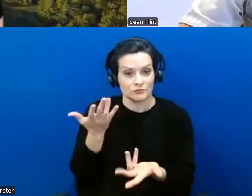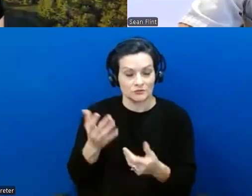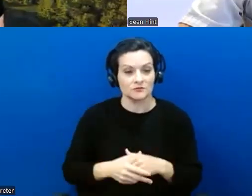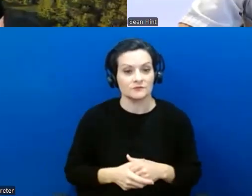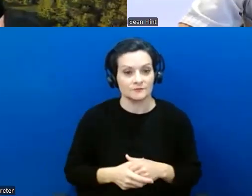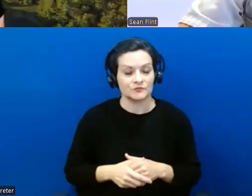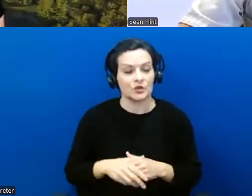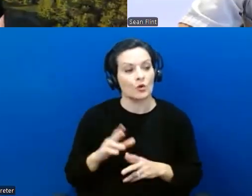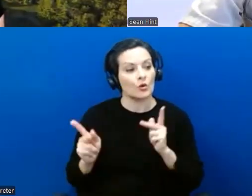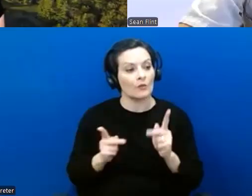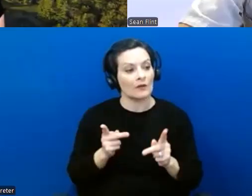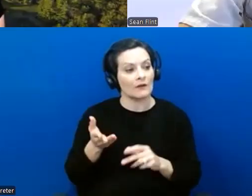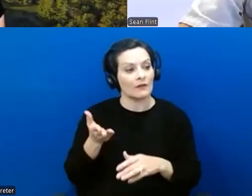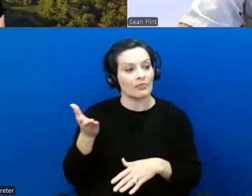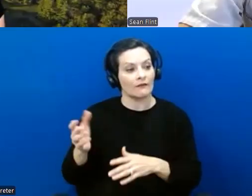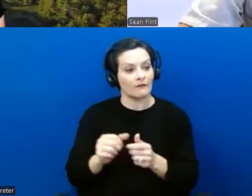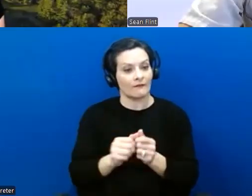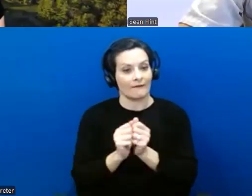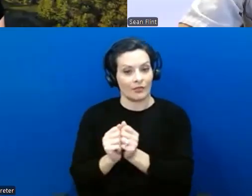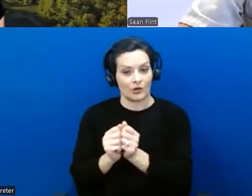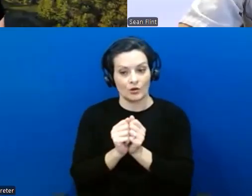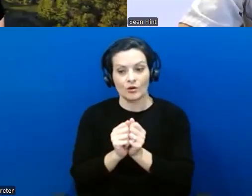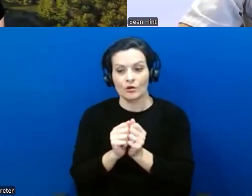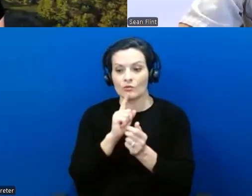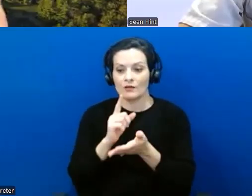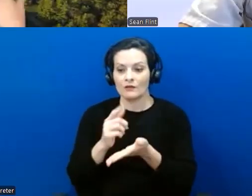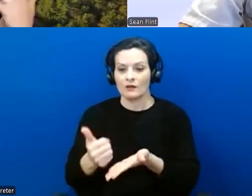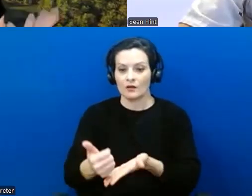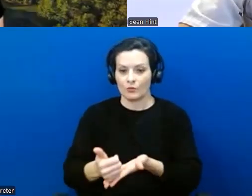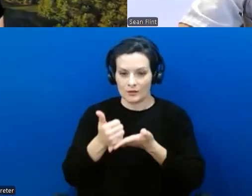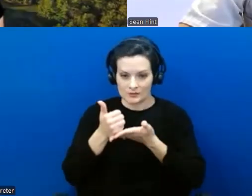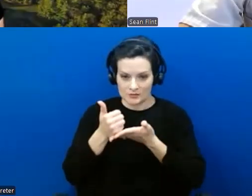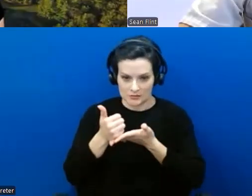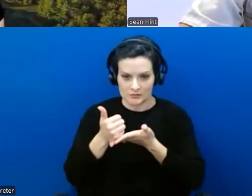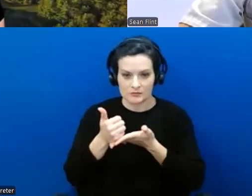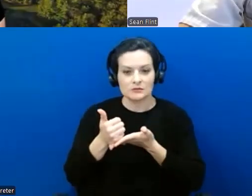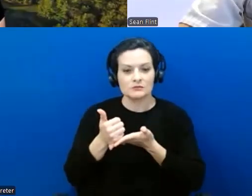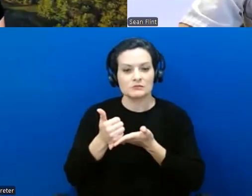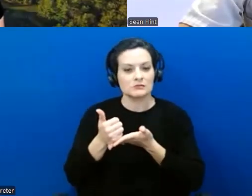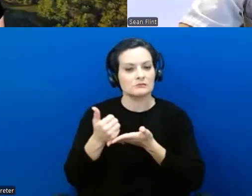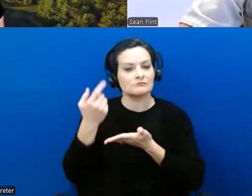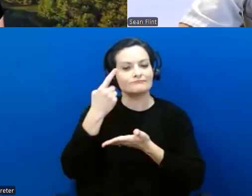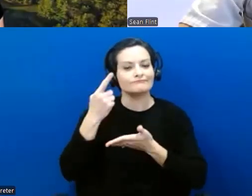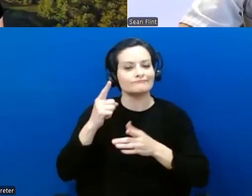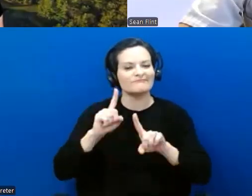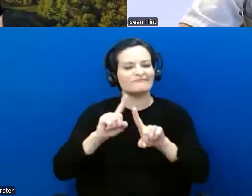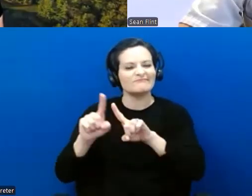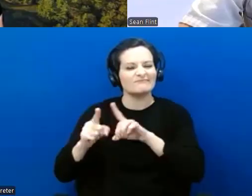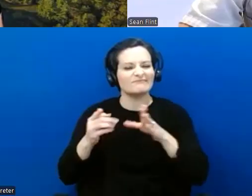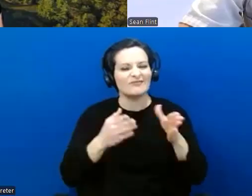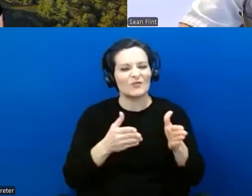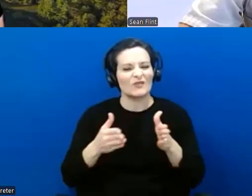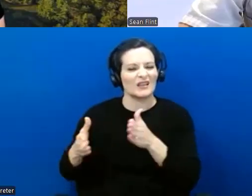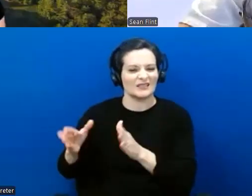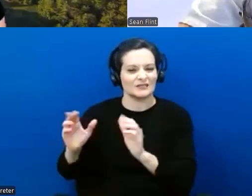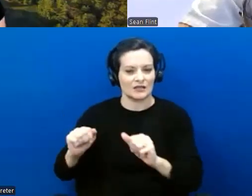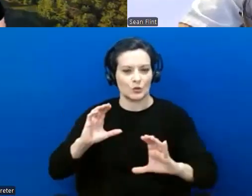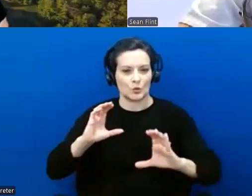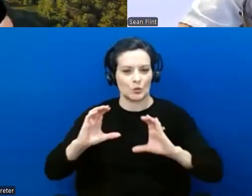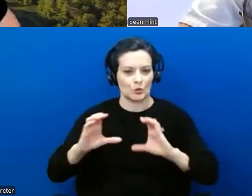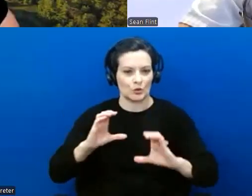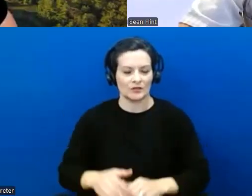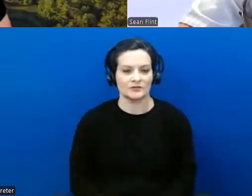bringing people all to the table can help us, create or even think outside of the box when it comes to those traditional modes of